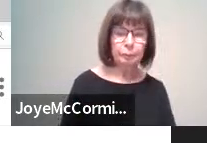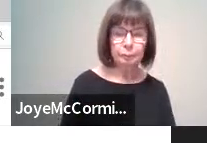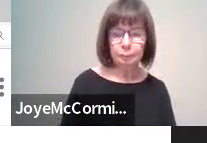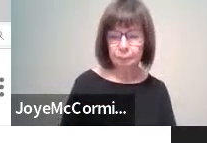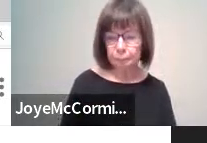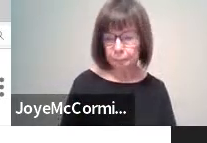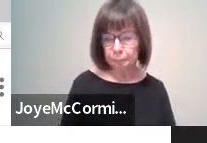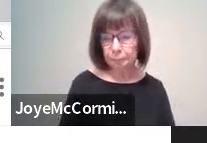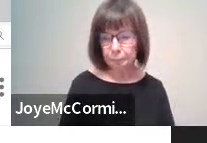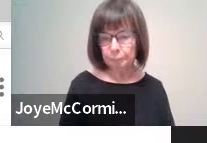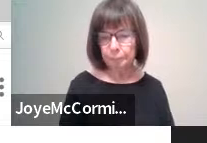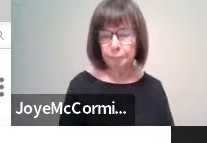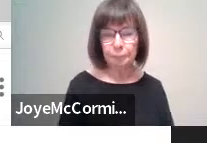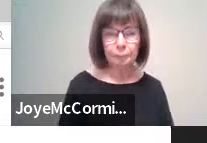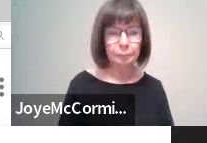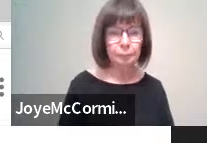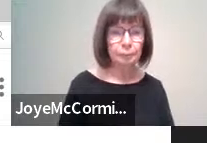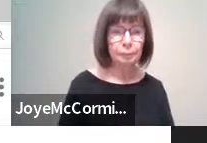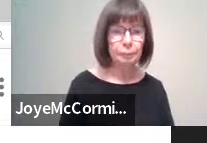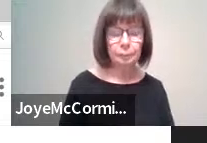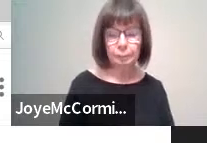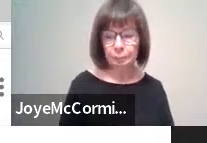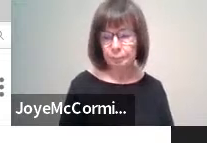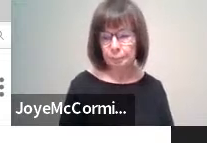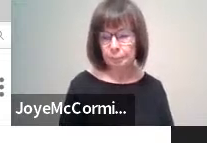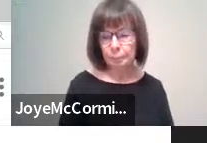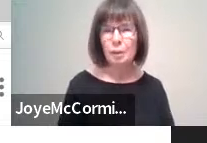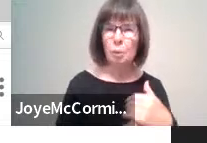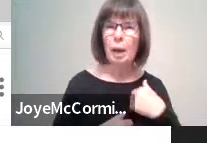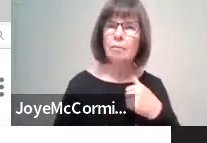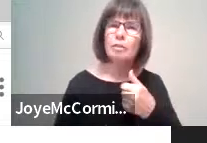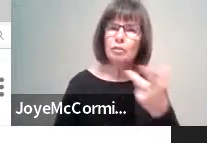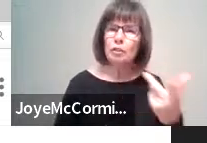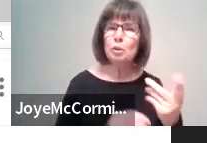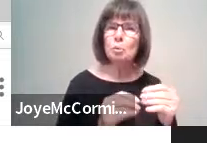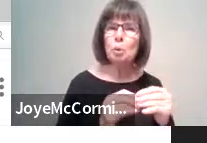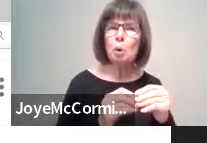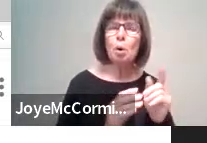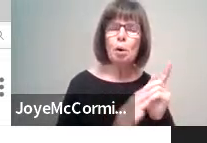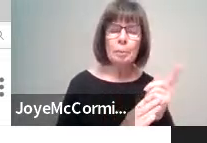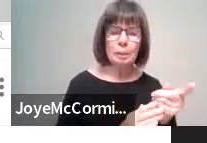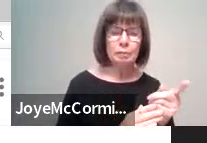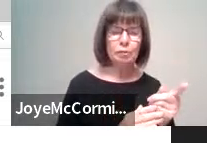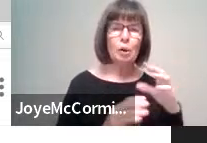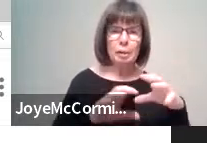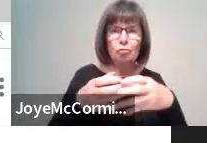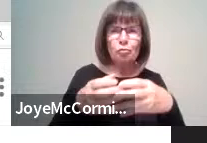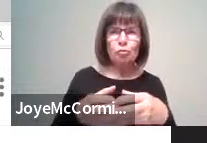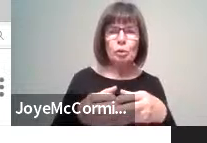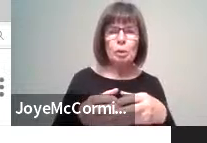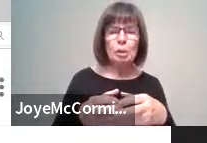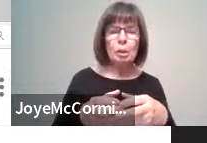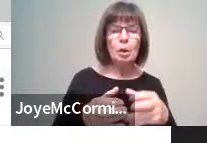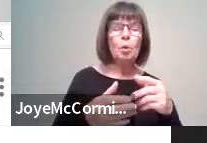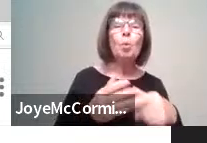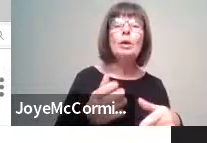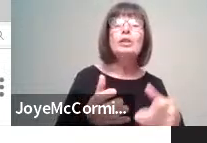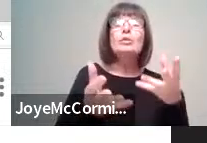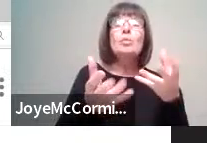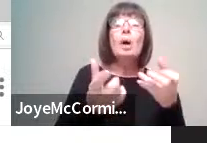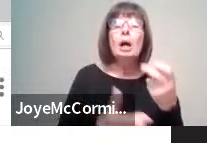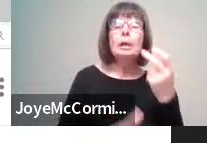Let me ask you, so we've got just a few more minutes in this breakout group in terms of what would you like to see?